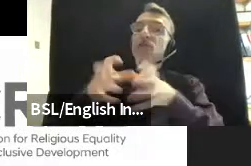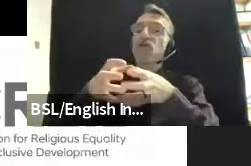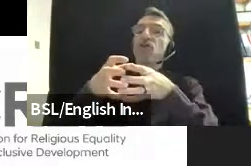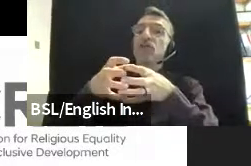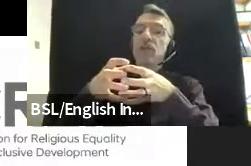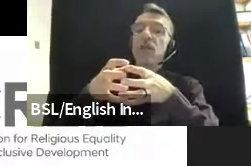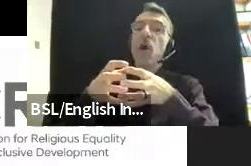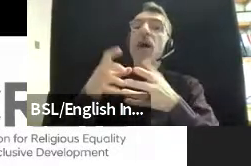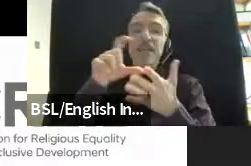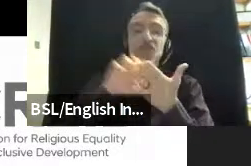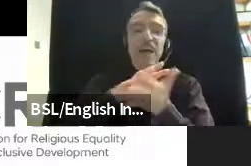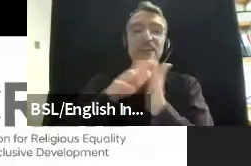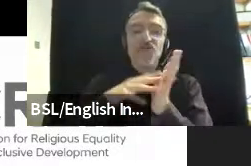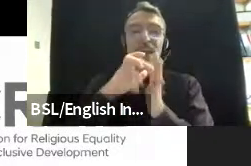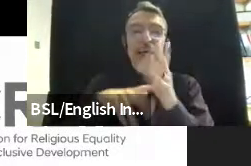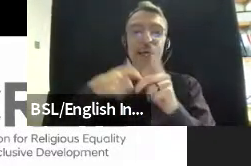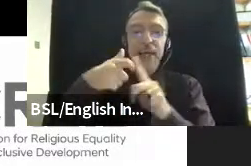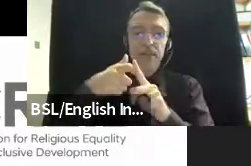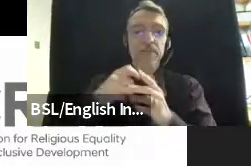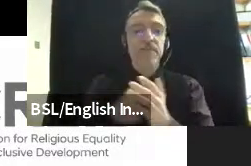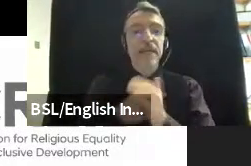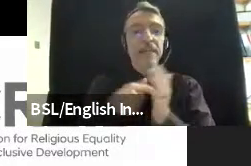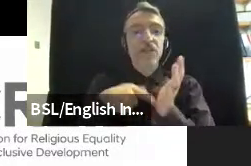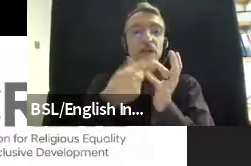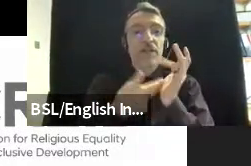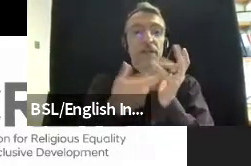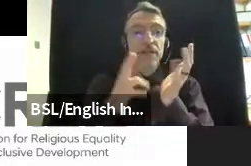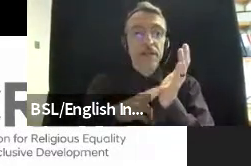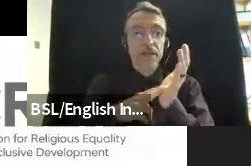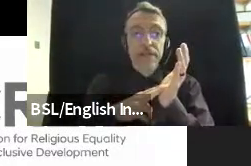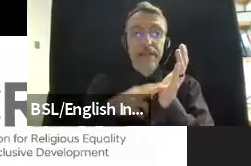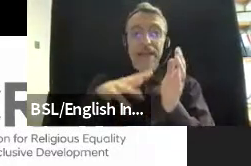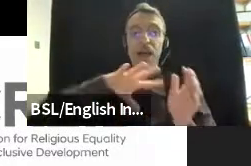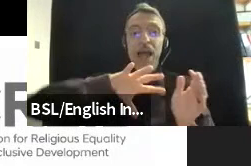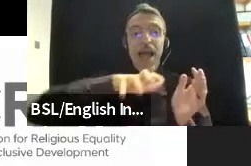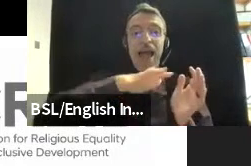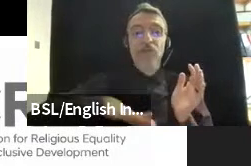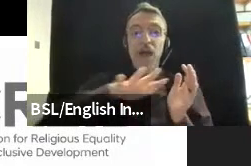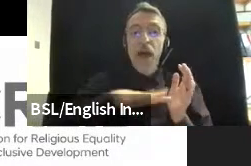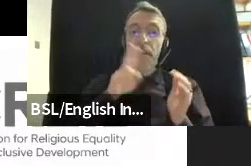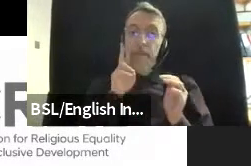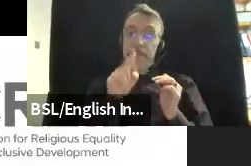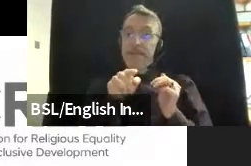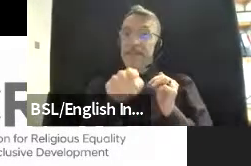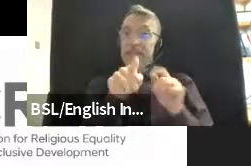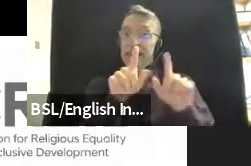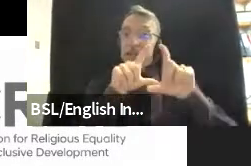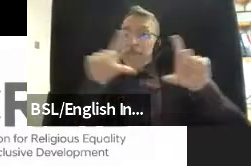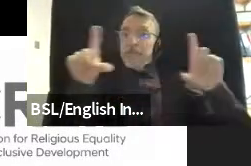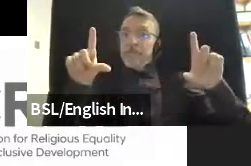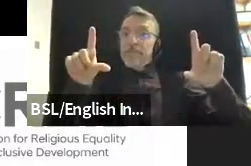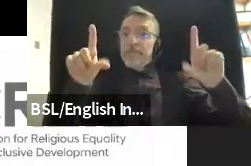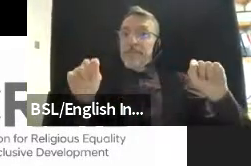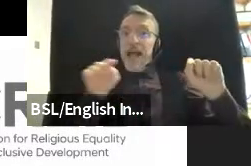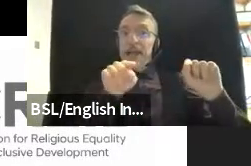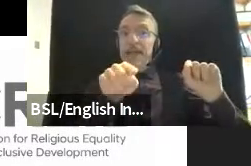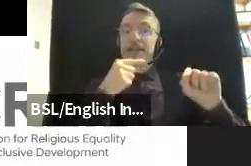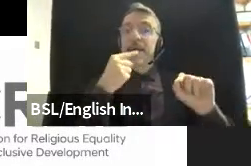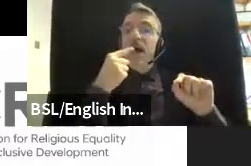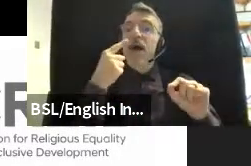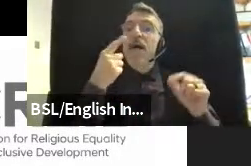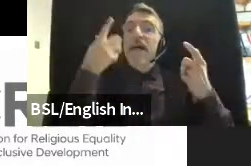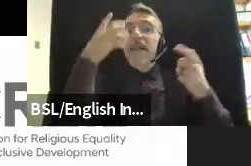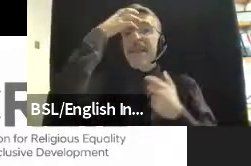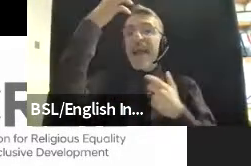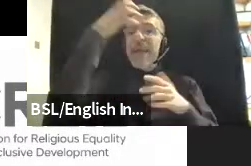Chirchik, which is a city in Tashkent region. You can see this on the photo, their banner, which says the Kingdom of